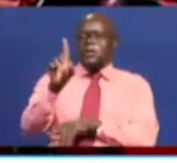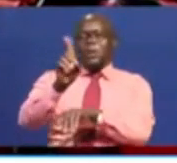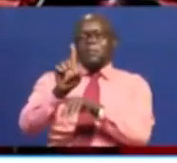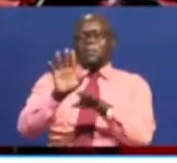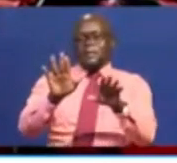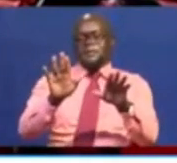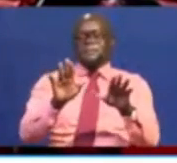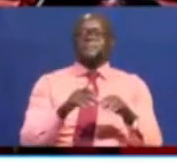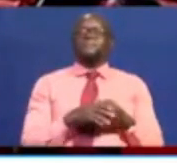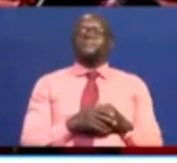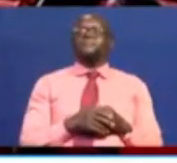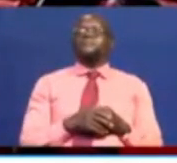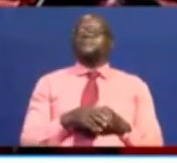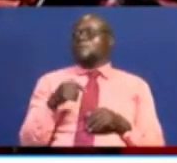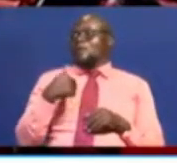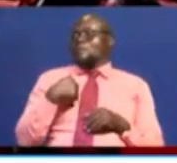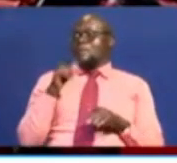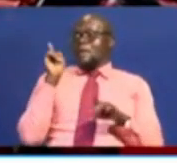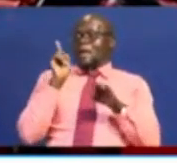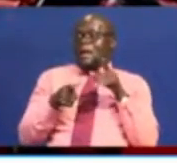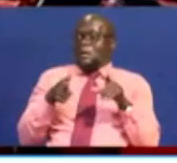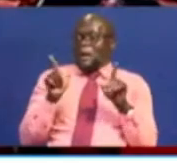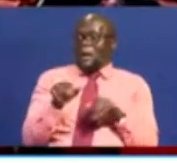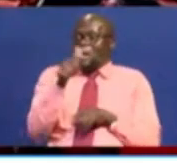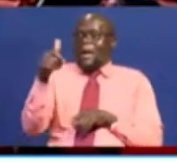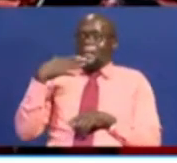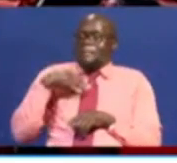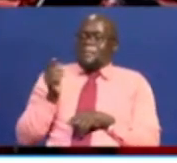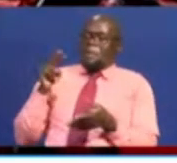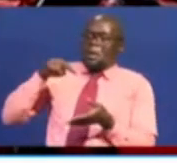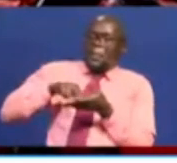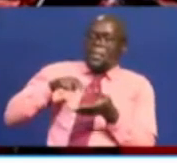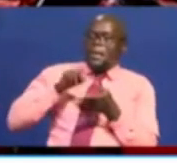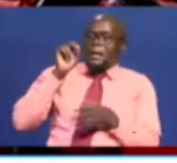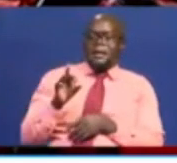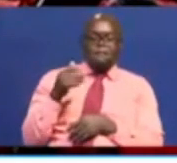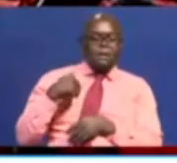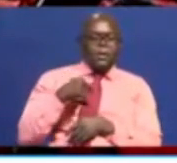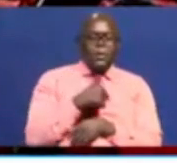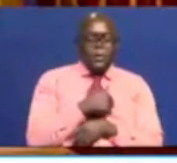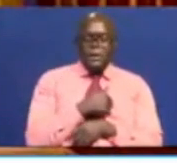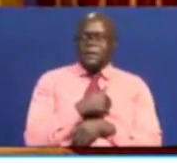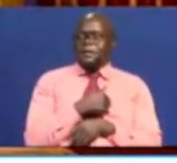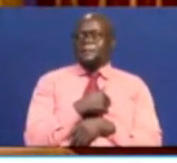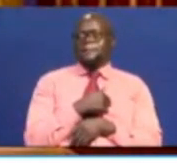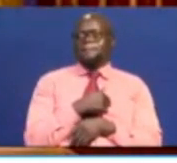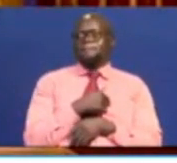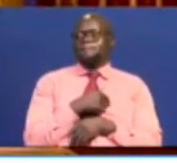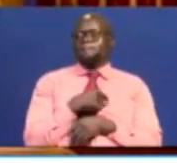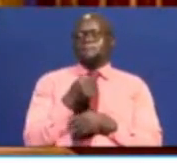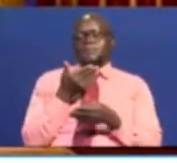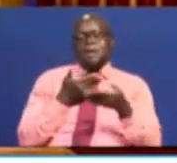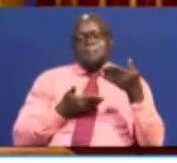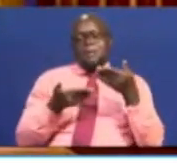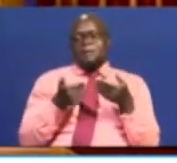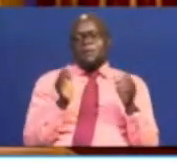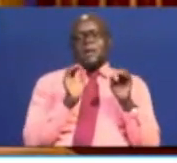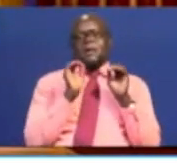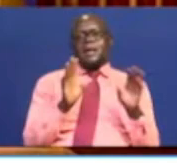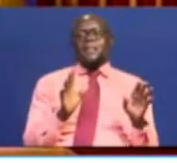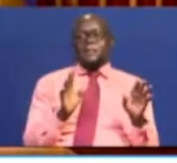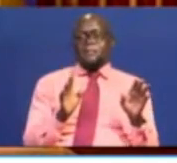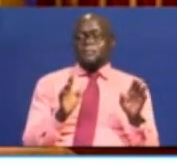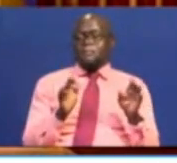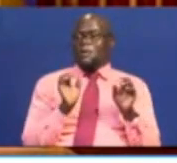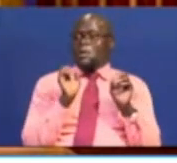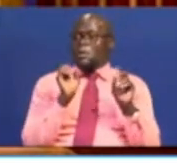moment. I will not allow a point of order if we are not going to engage ourselves in proper